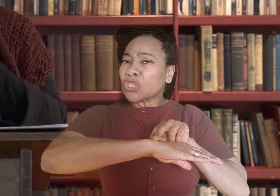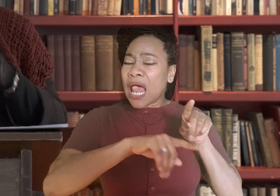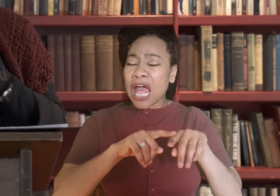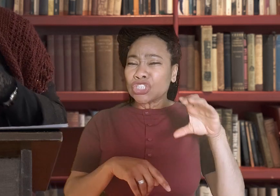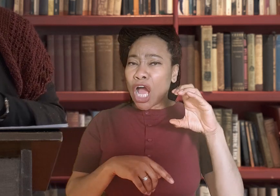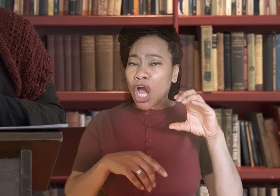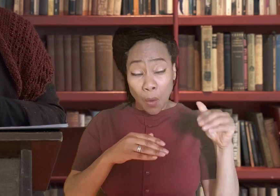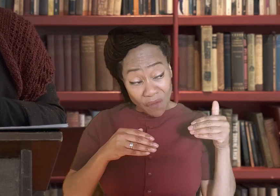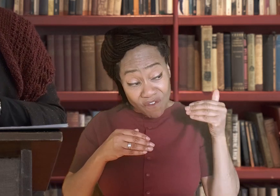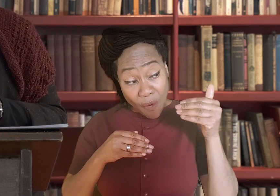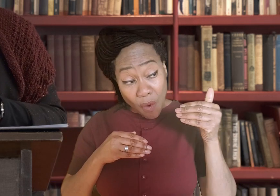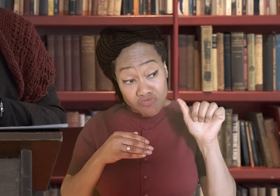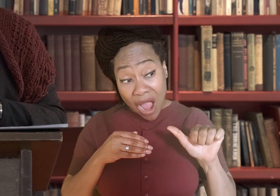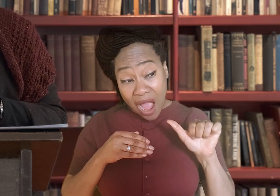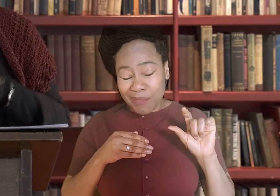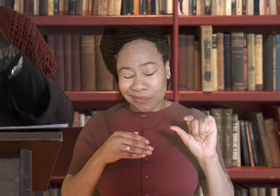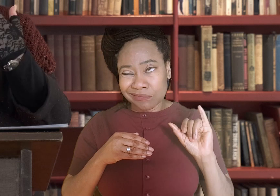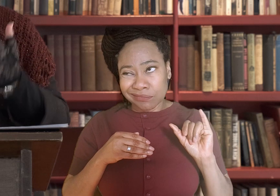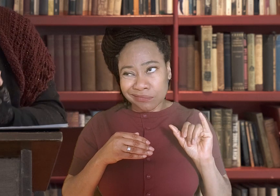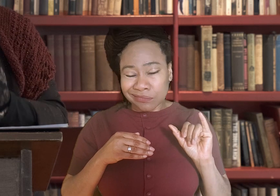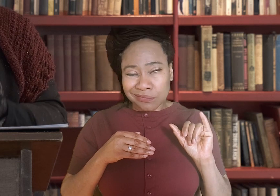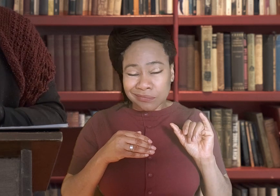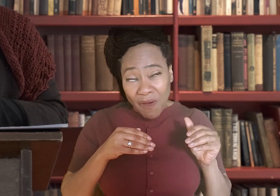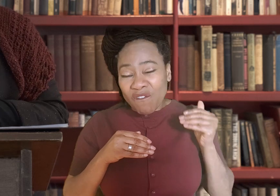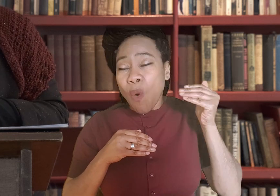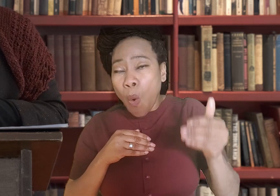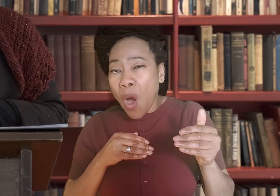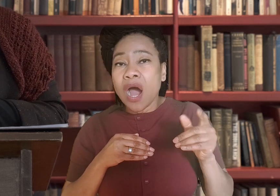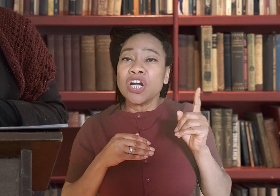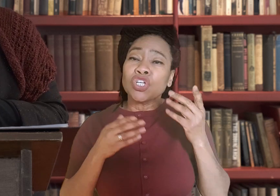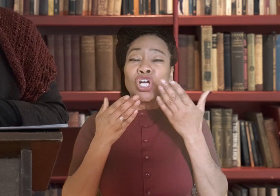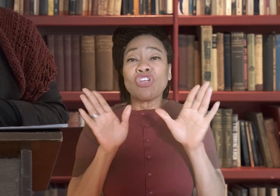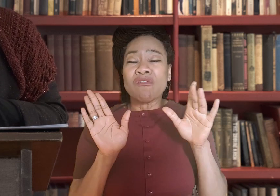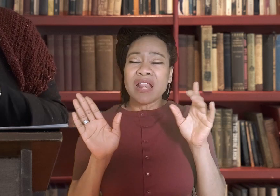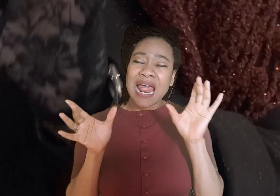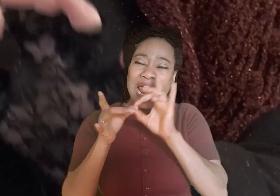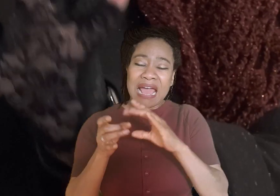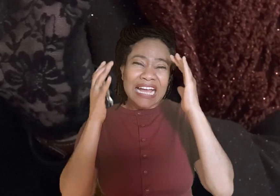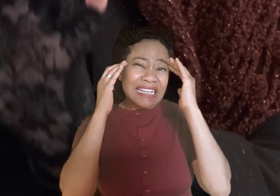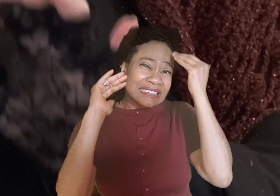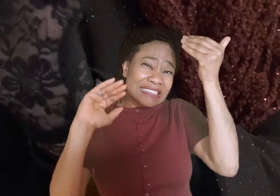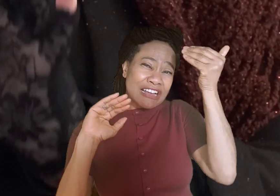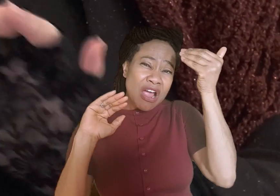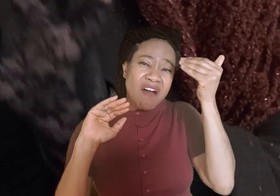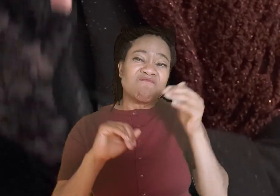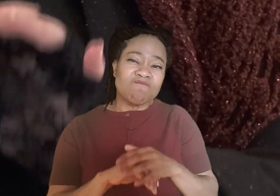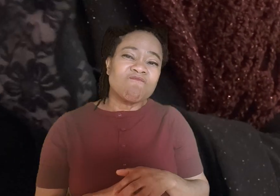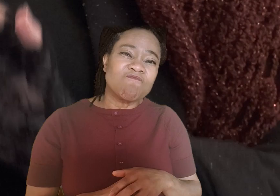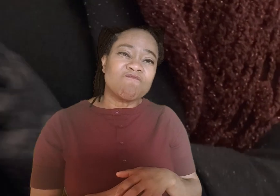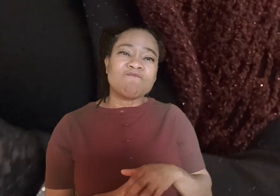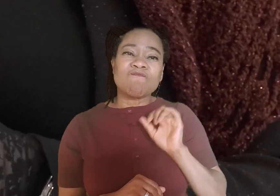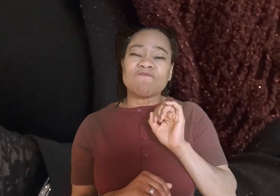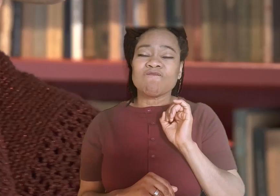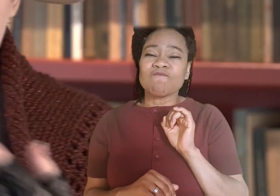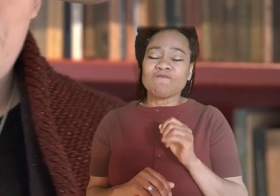forward, incorrectly but forward still, the general consensus regarding hysteria was very firmly rooted in